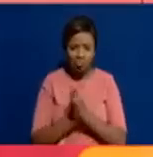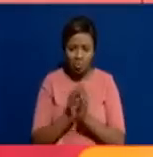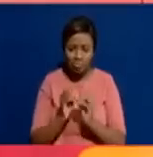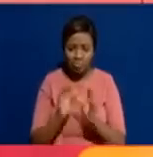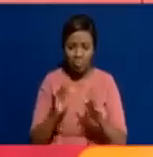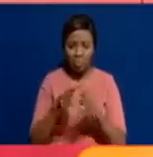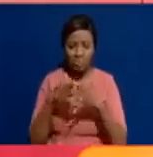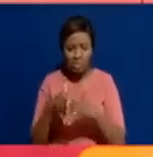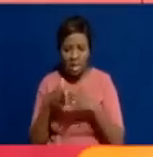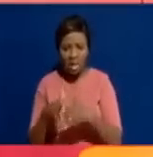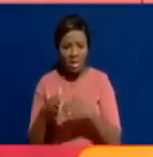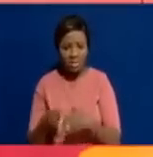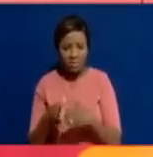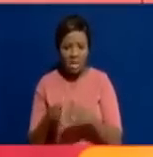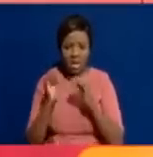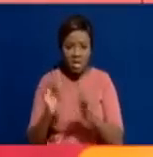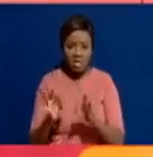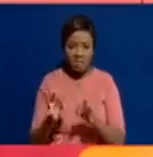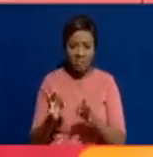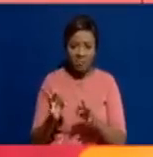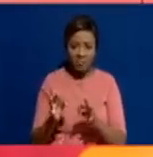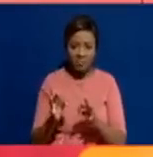with, we're having,